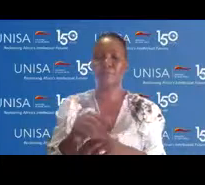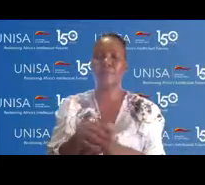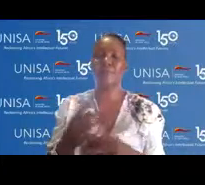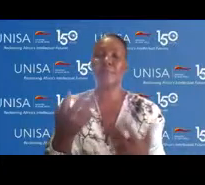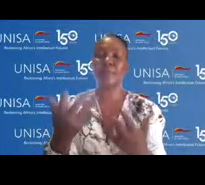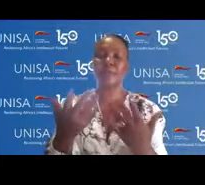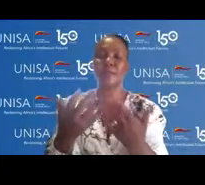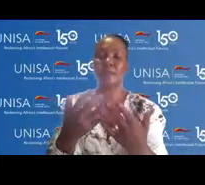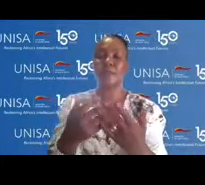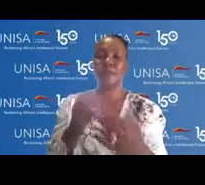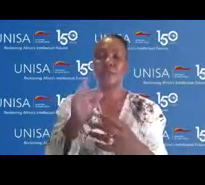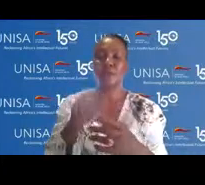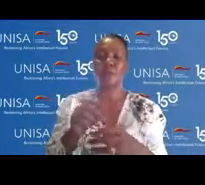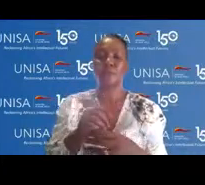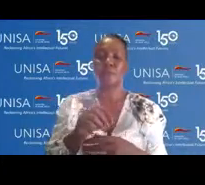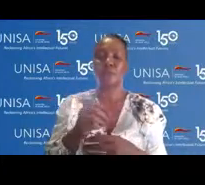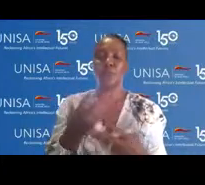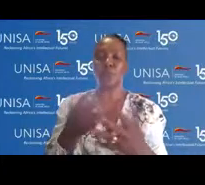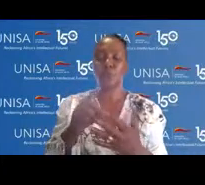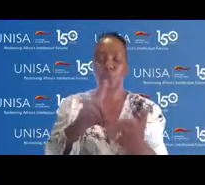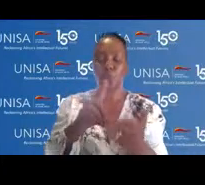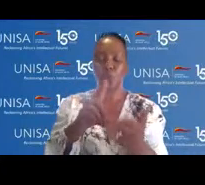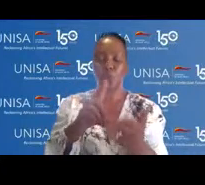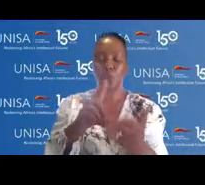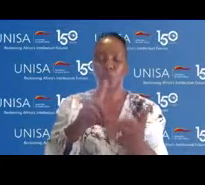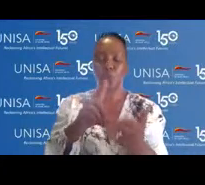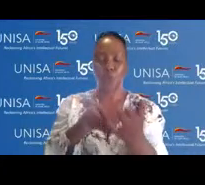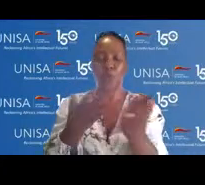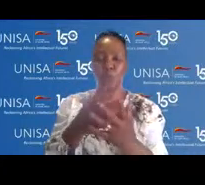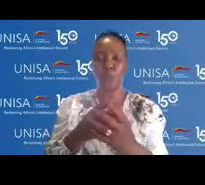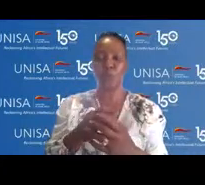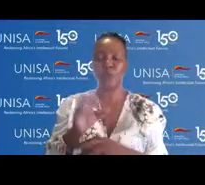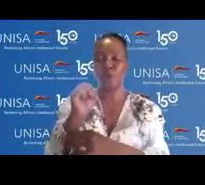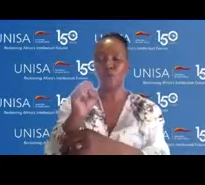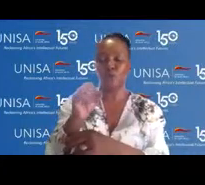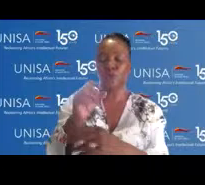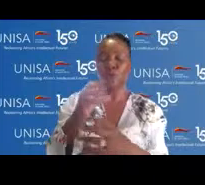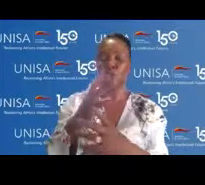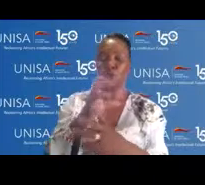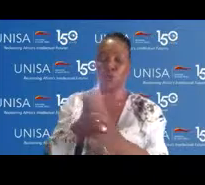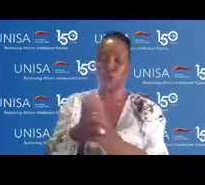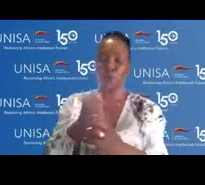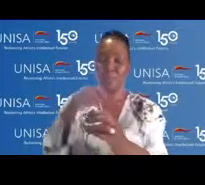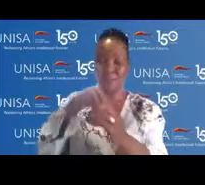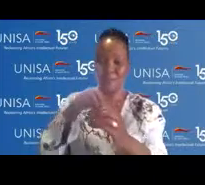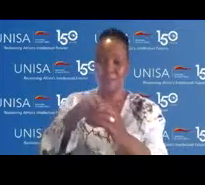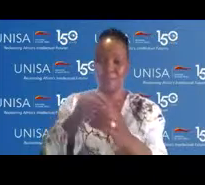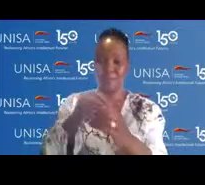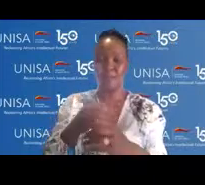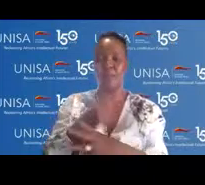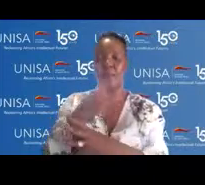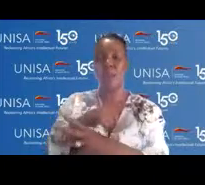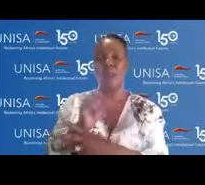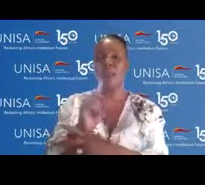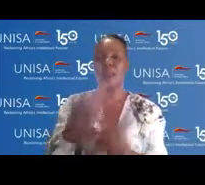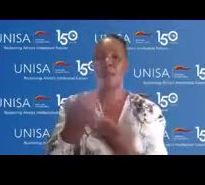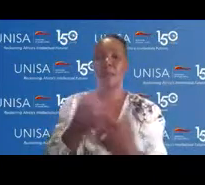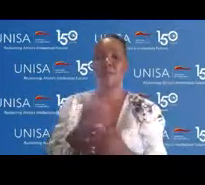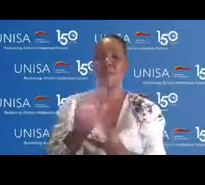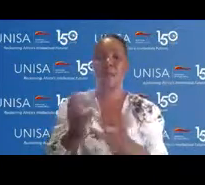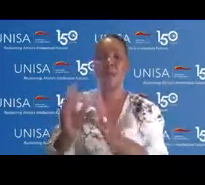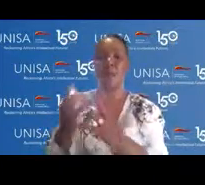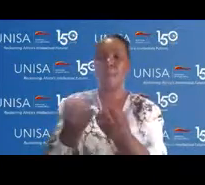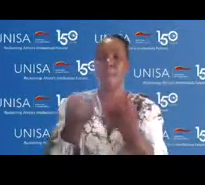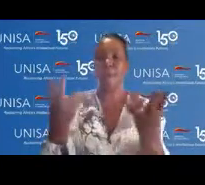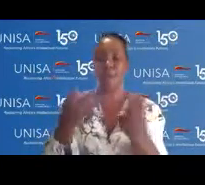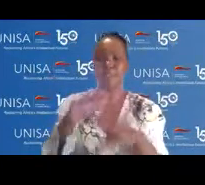hit storage. And then automatically it's going to then tell me, all right, this is how much space you've used. There